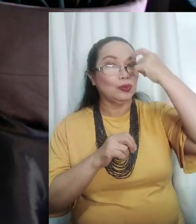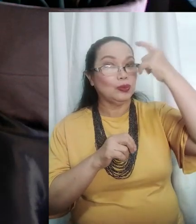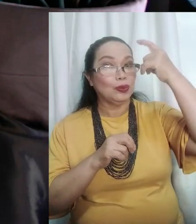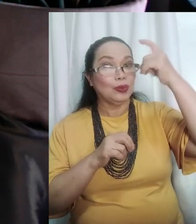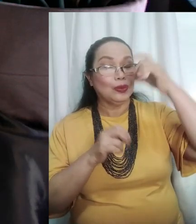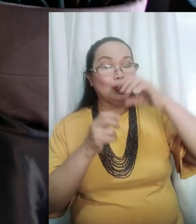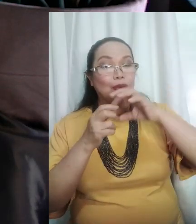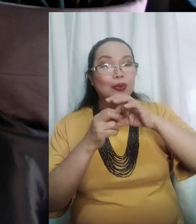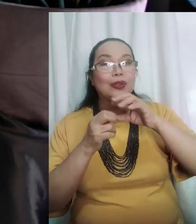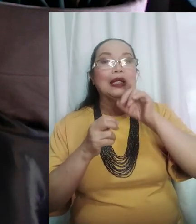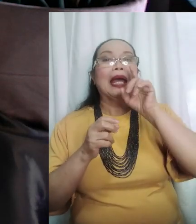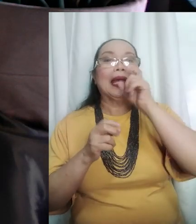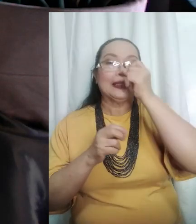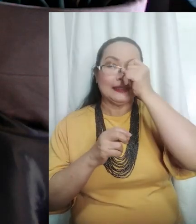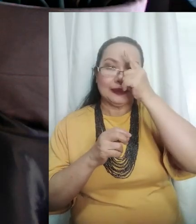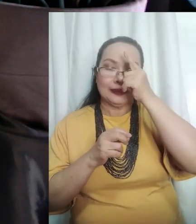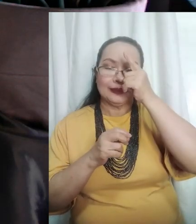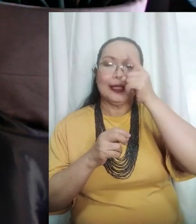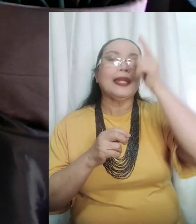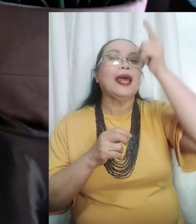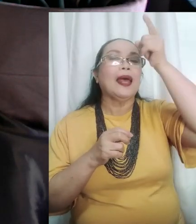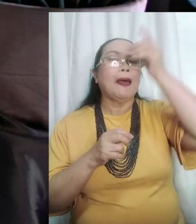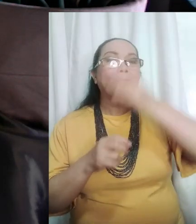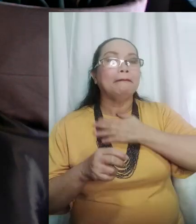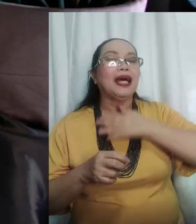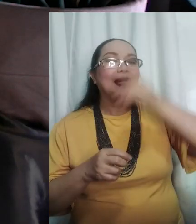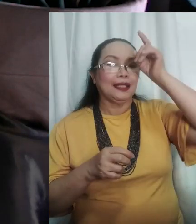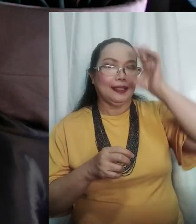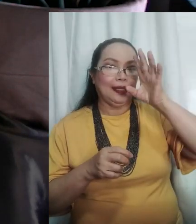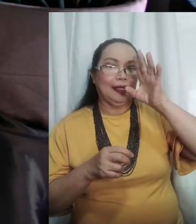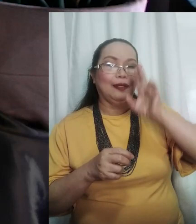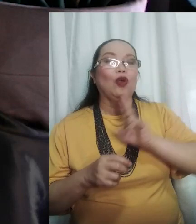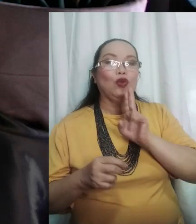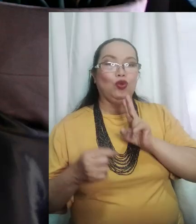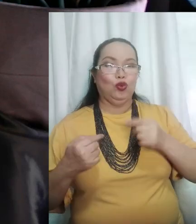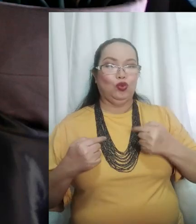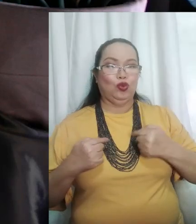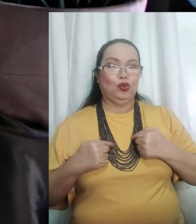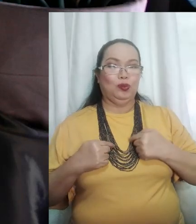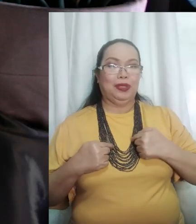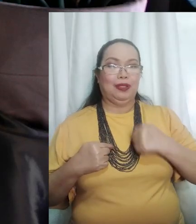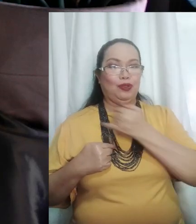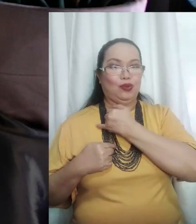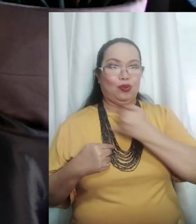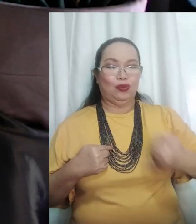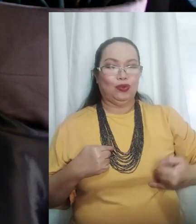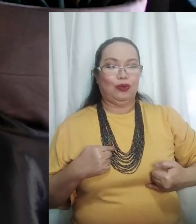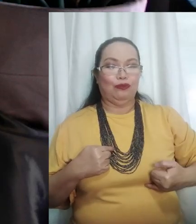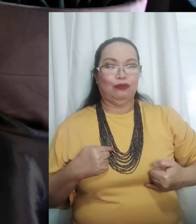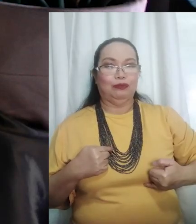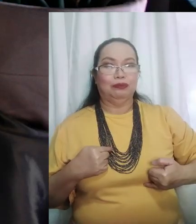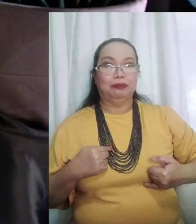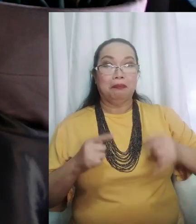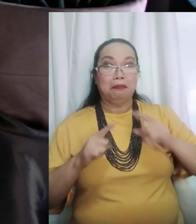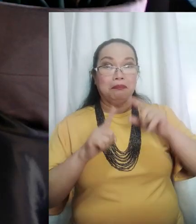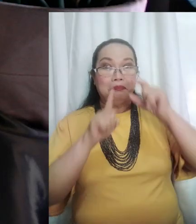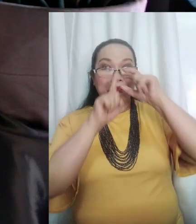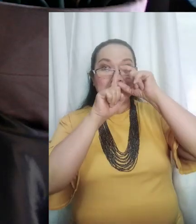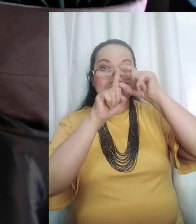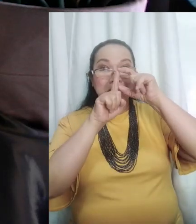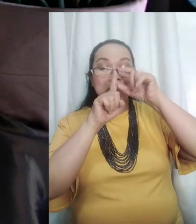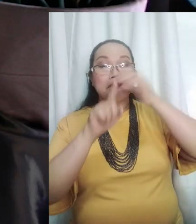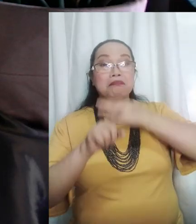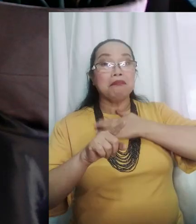I, but God through me will. Wow, what an